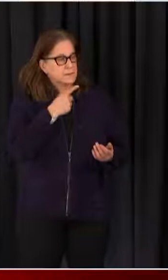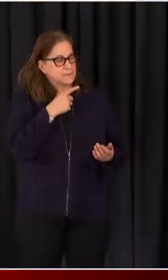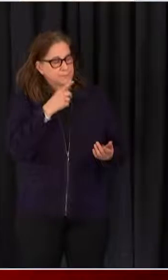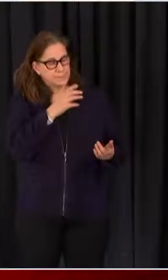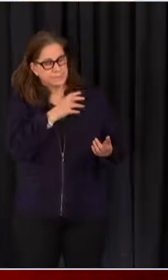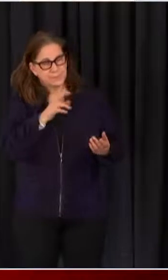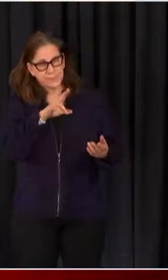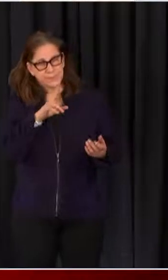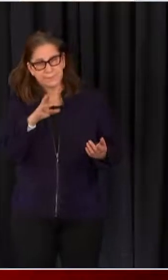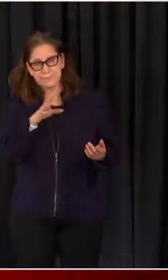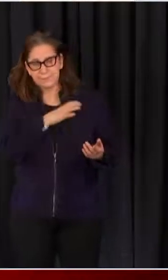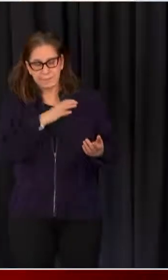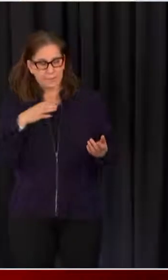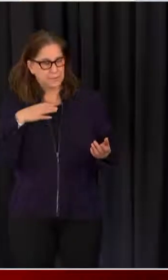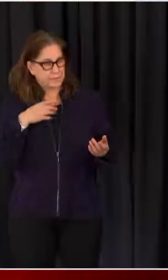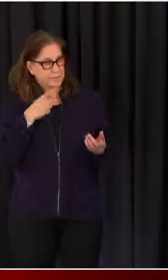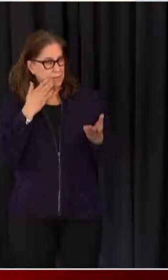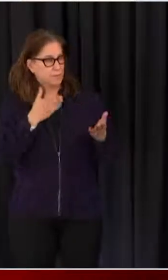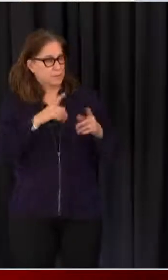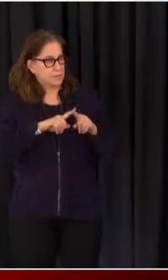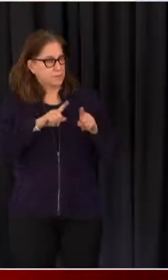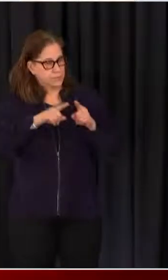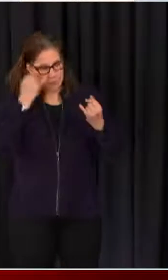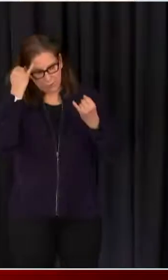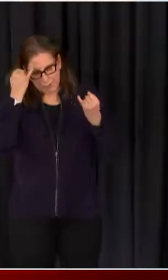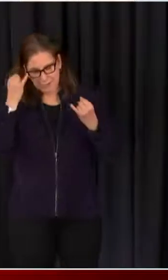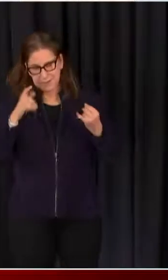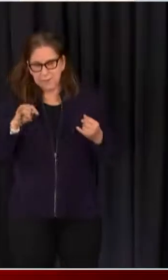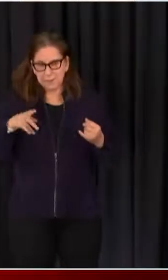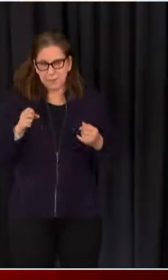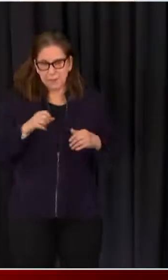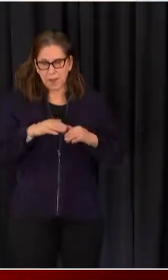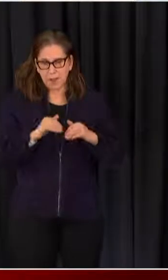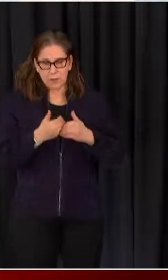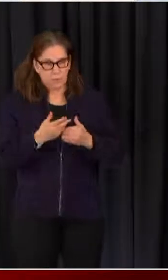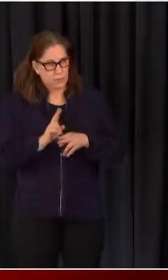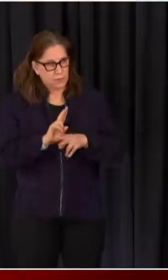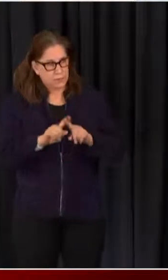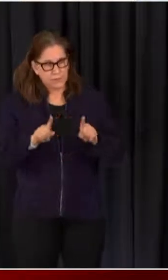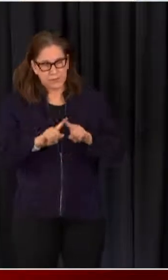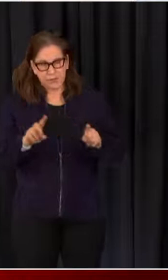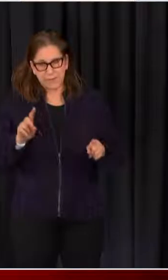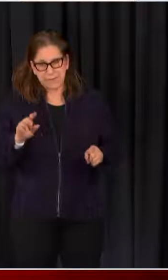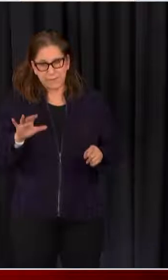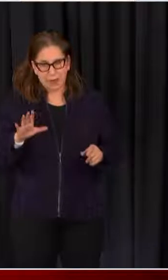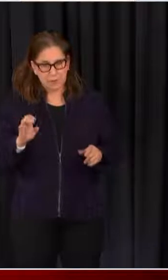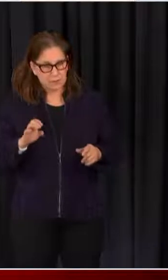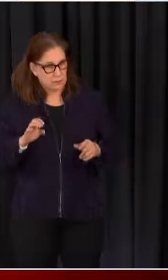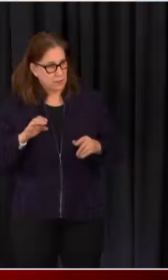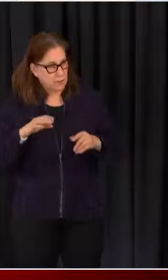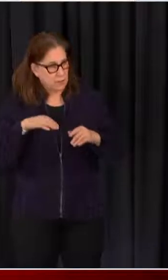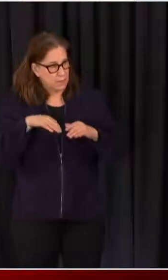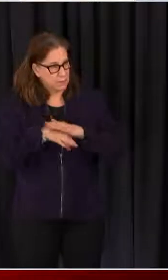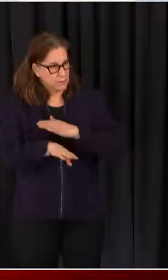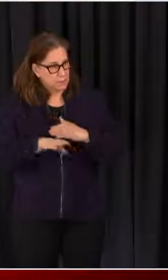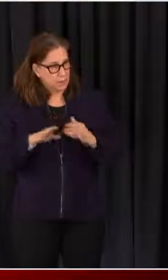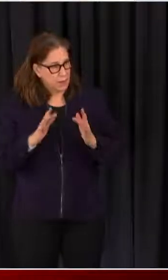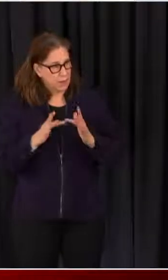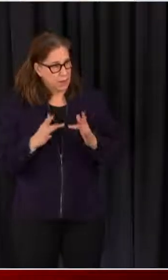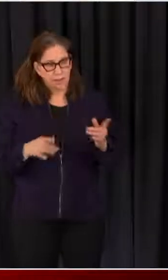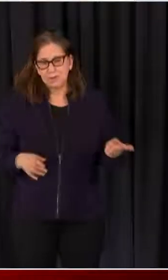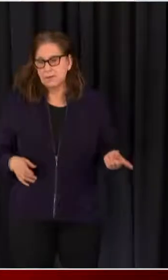there are issues with the new site to make sure that people have a fallback or know that things are being